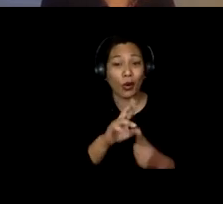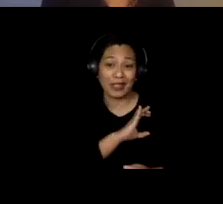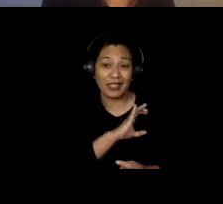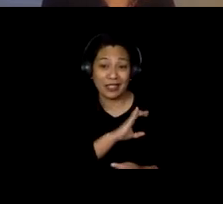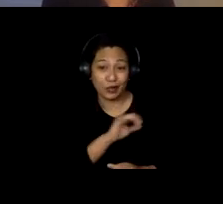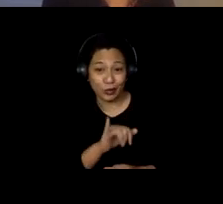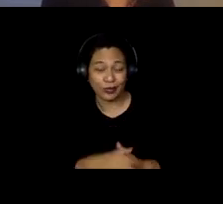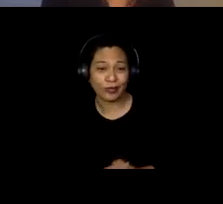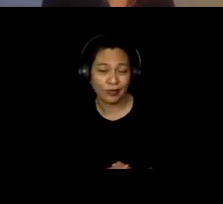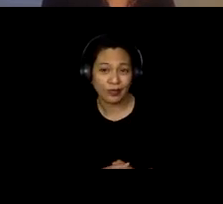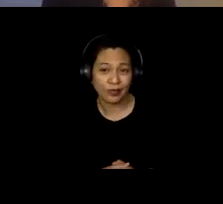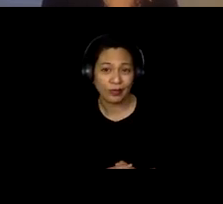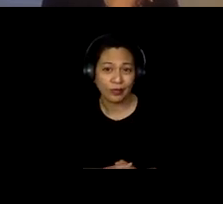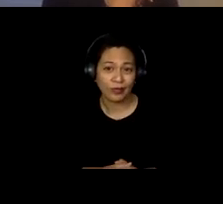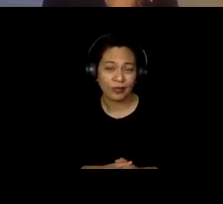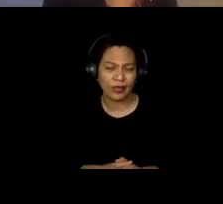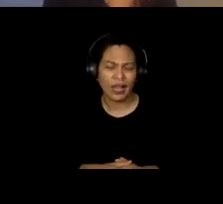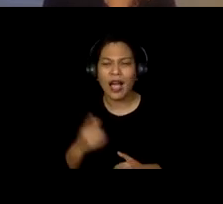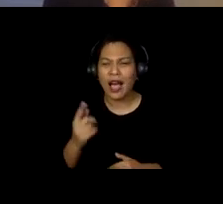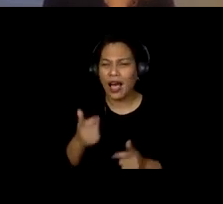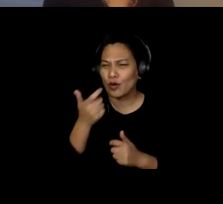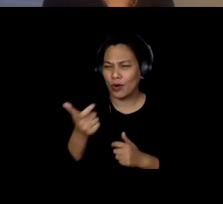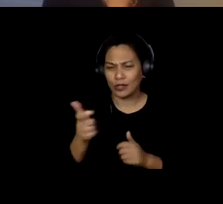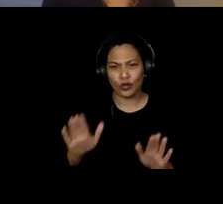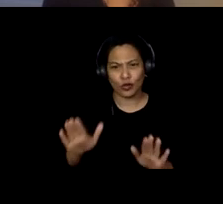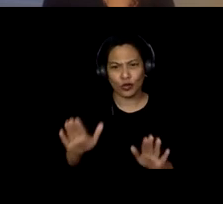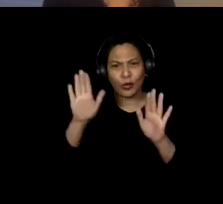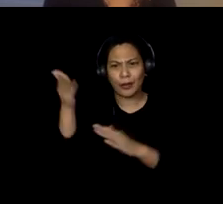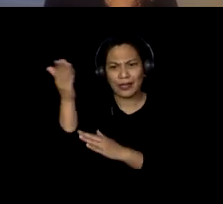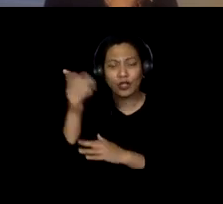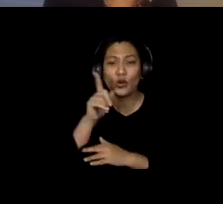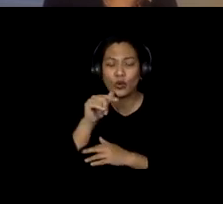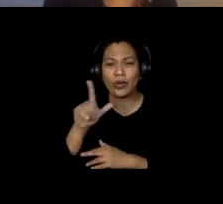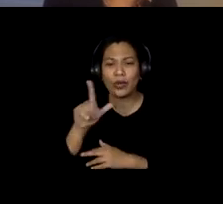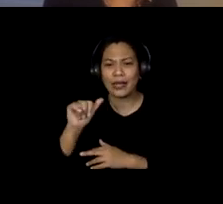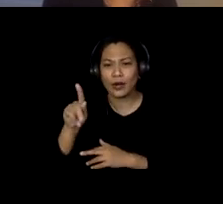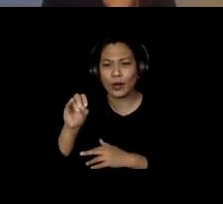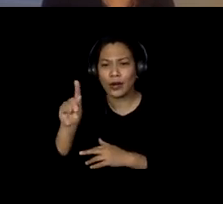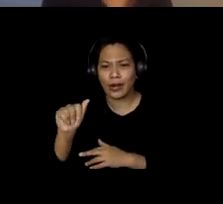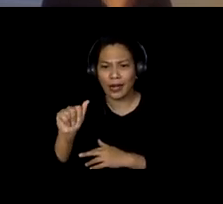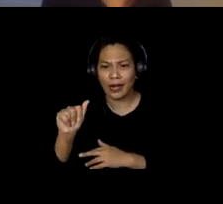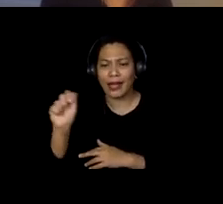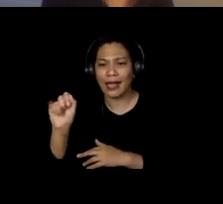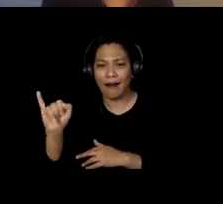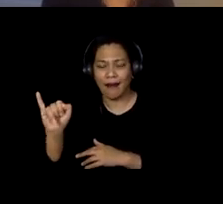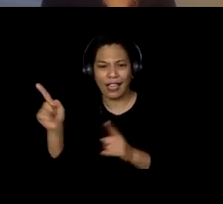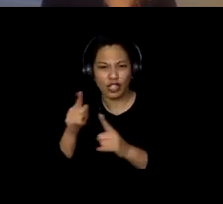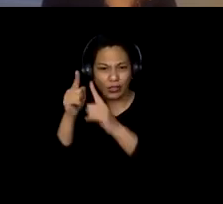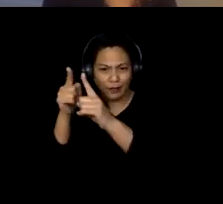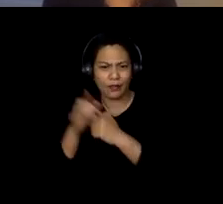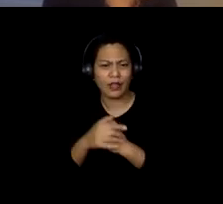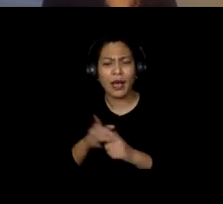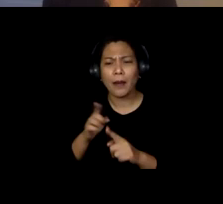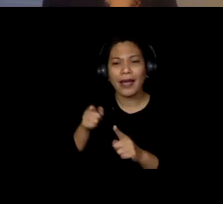But I think what's gonna, I watched this great presentation by the Lakota AI Initiative. And one thing I learned, what they said